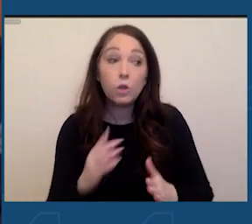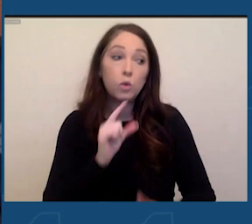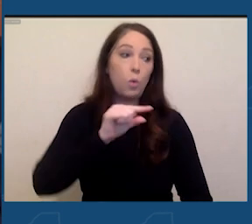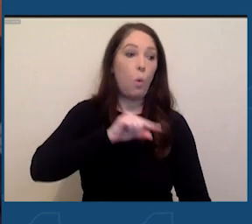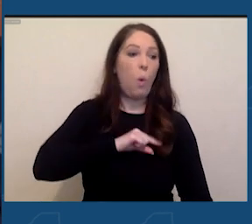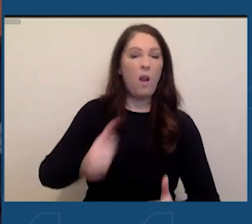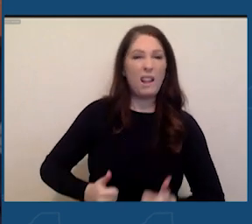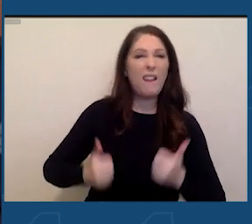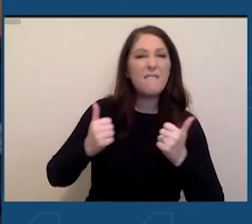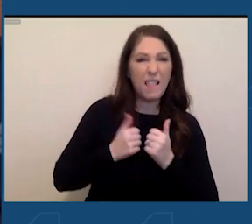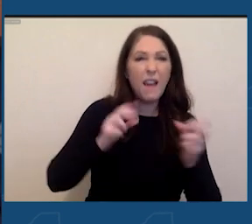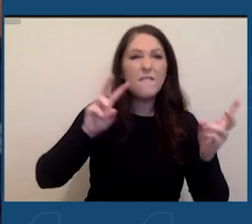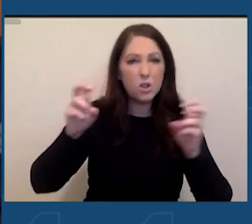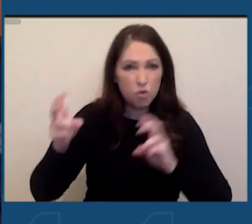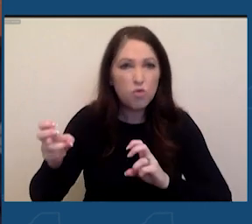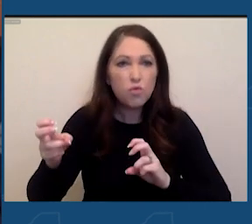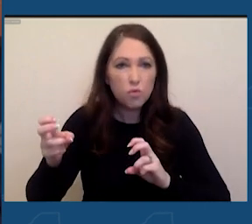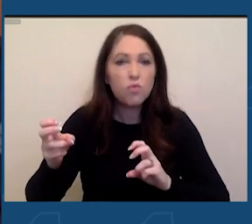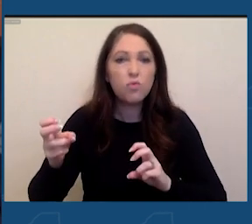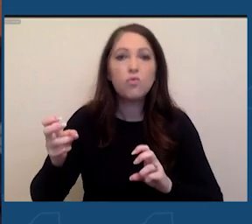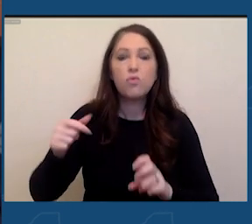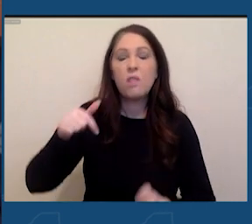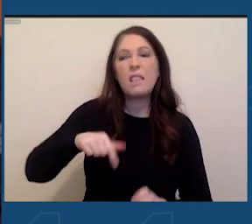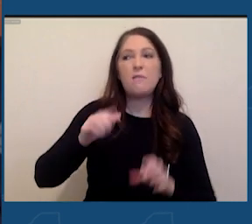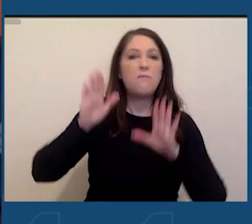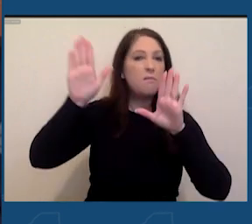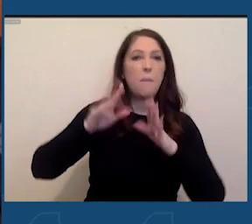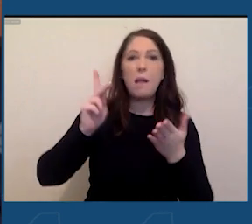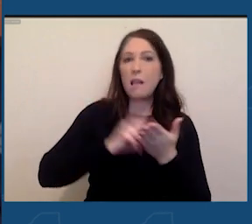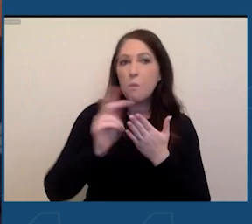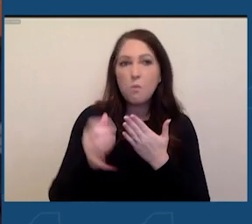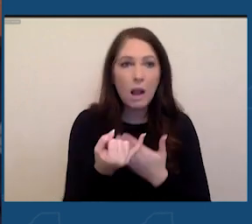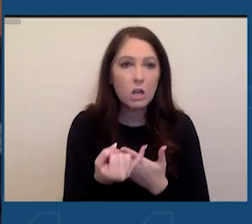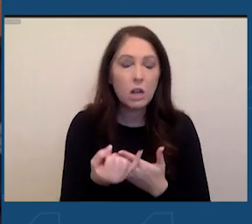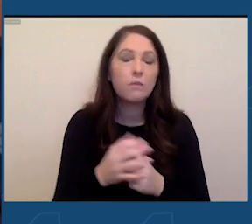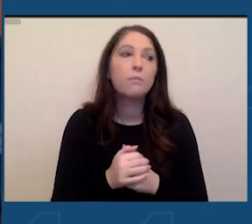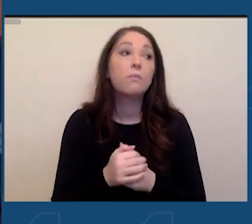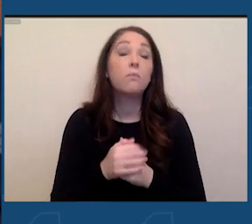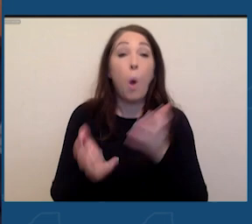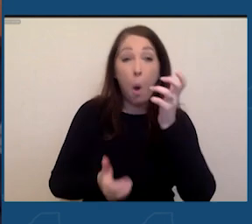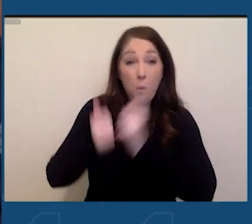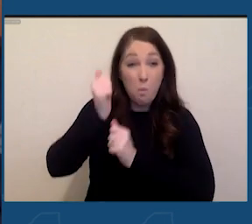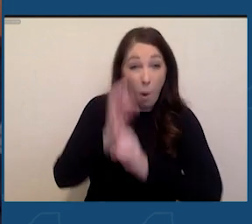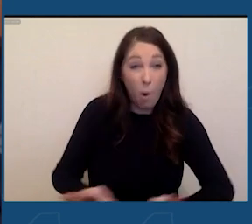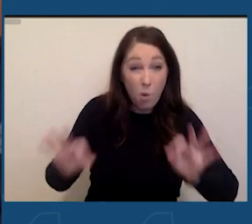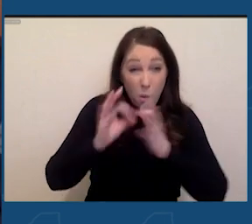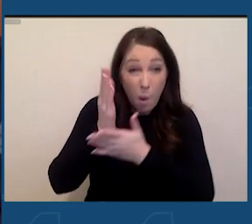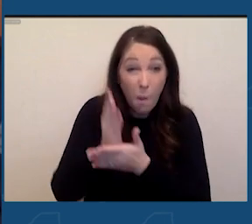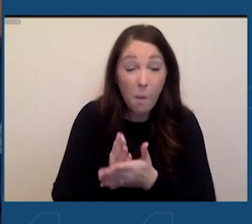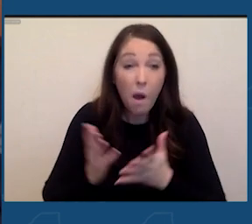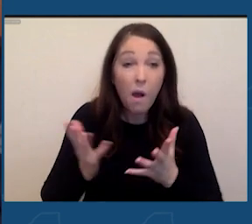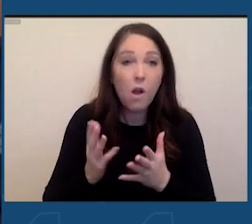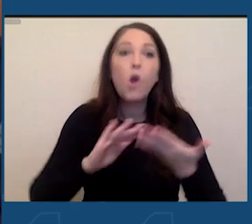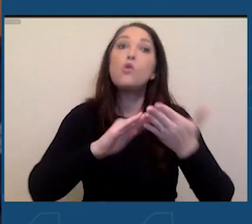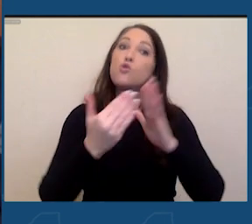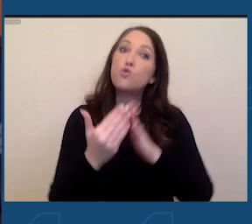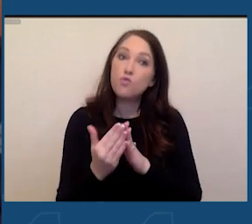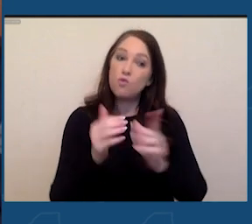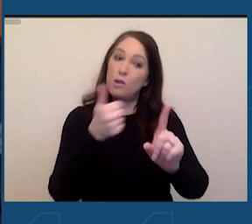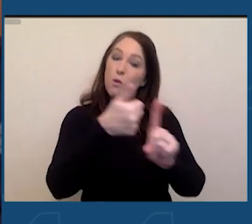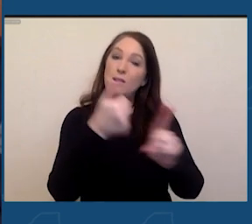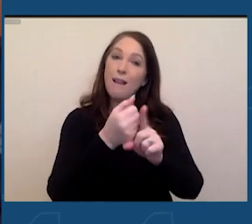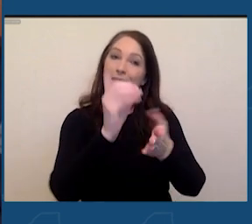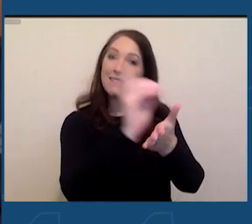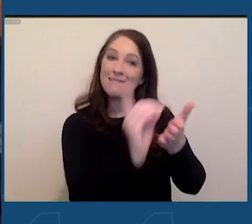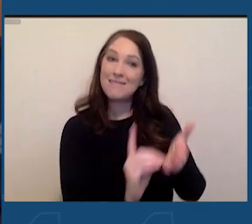is a great project, and the most important part of it is that the community will design it. You will have skin in the game. You